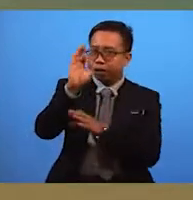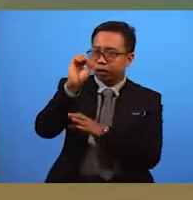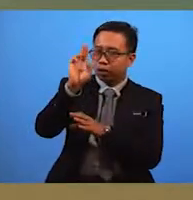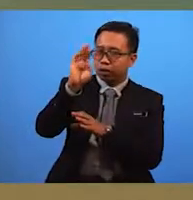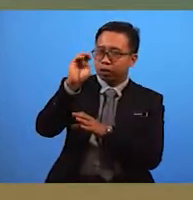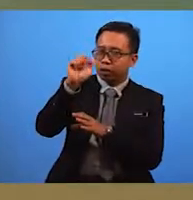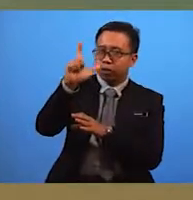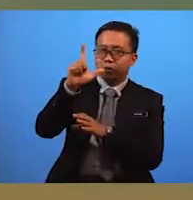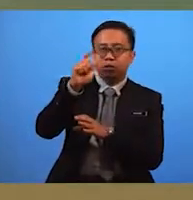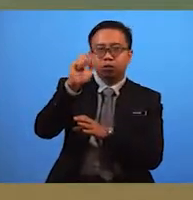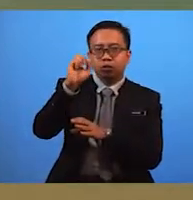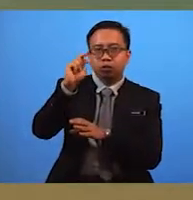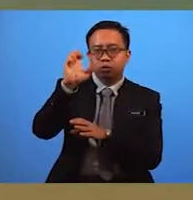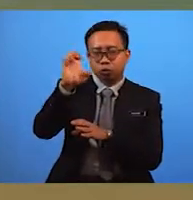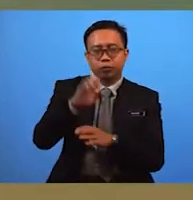It means that